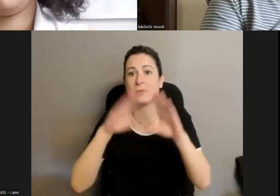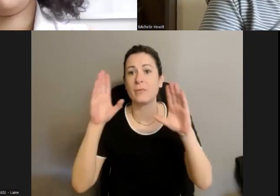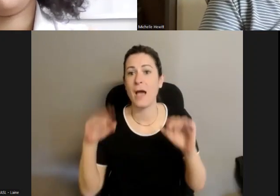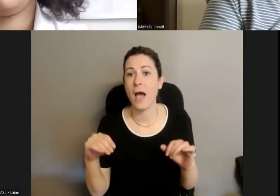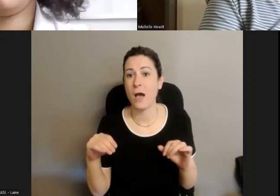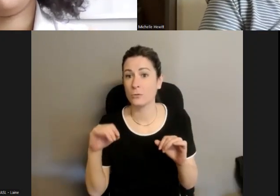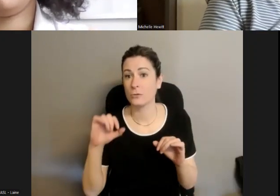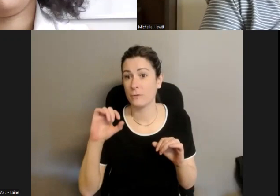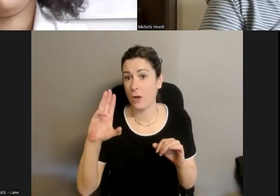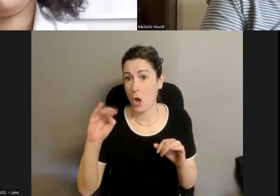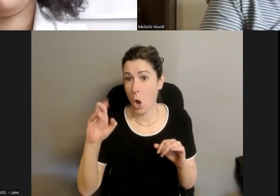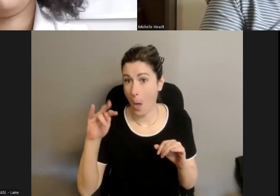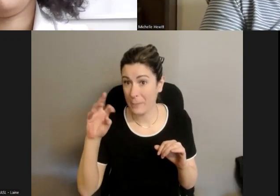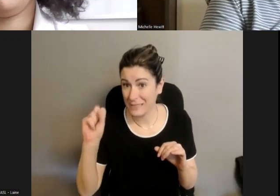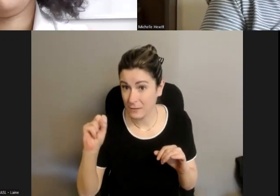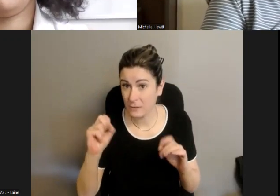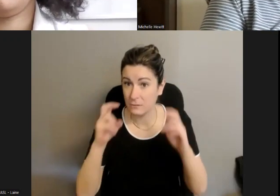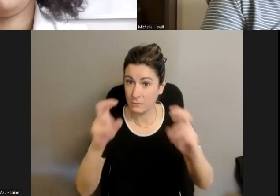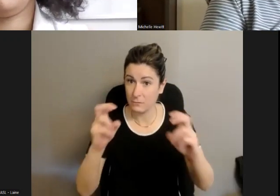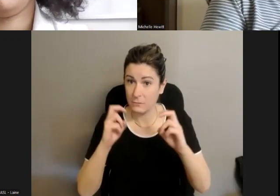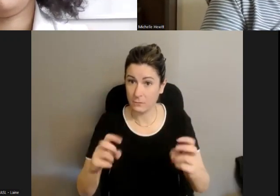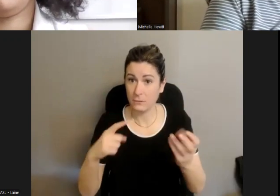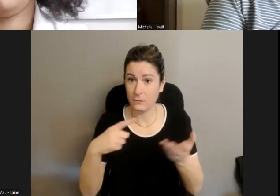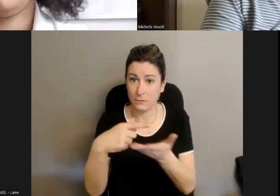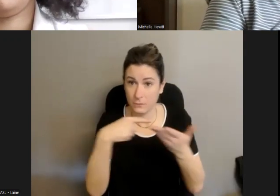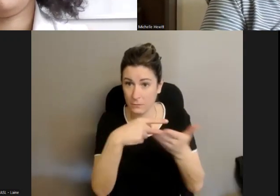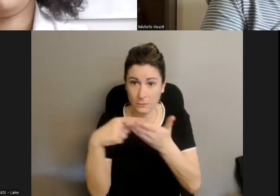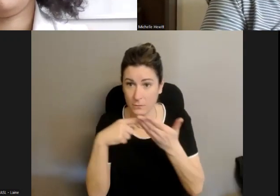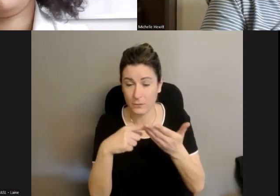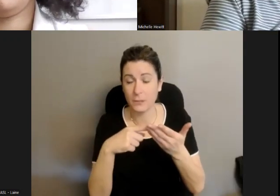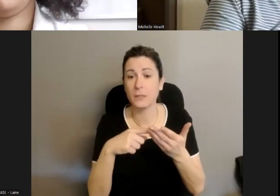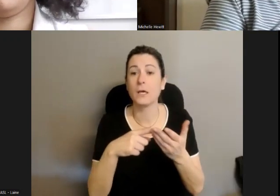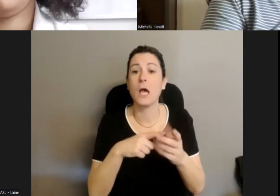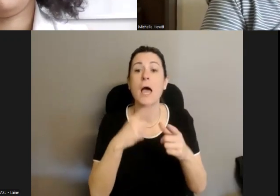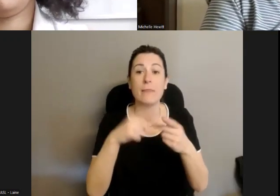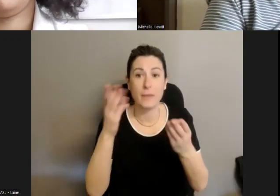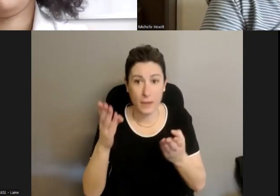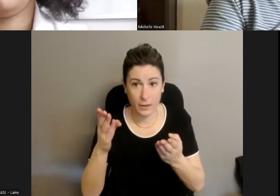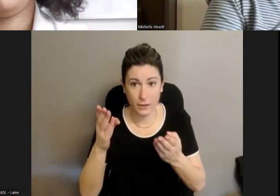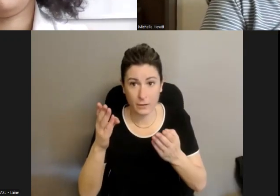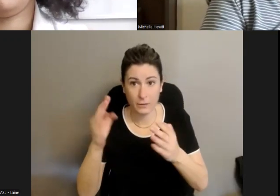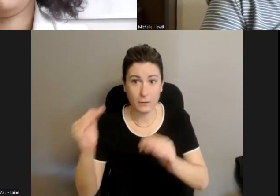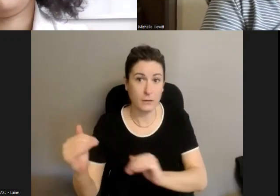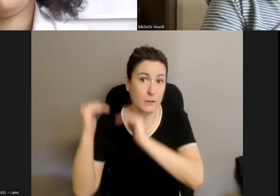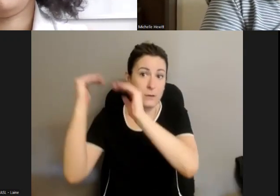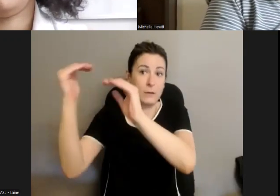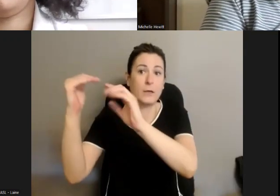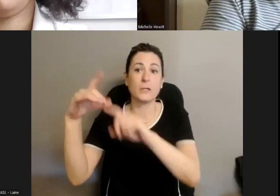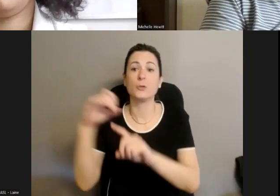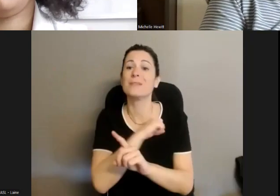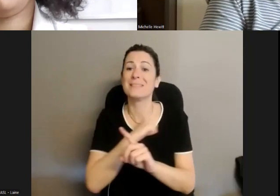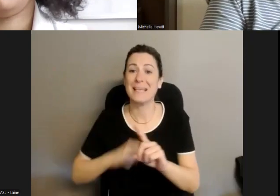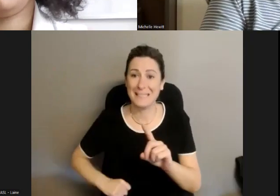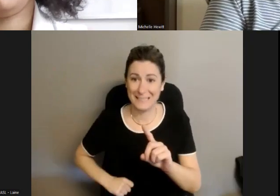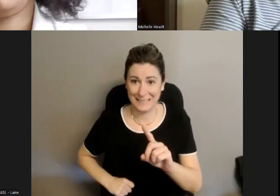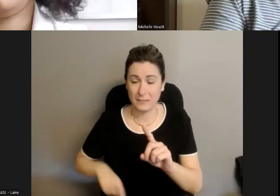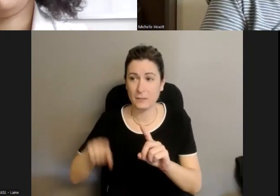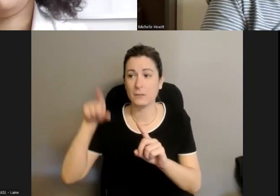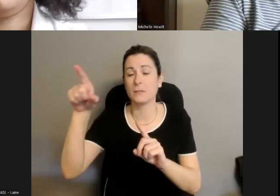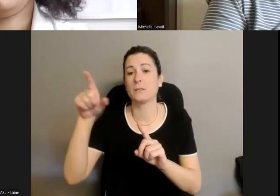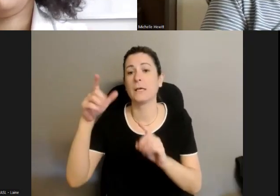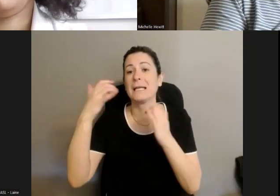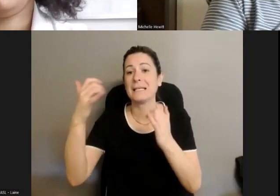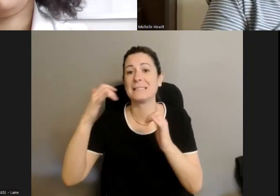way through the Senate. And as of today, it receives third reading in the Senate, which is